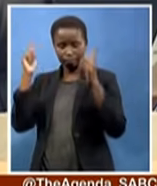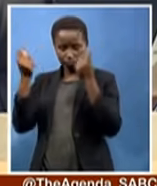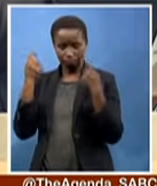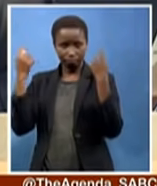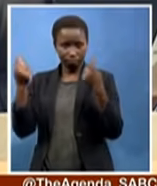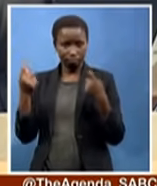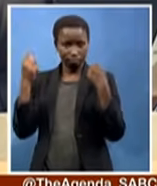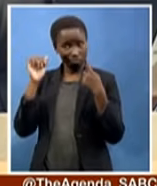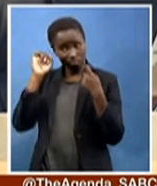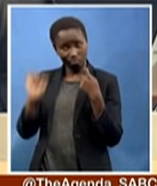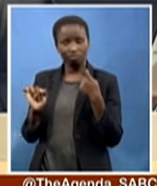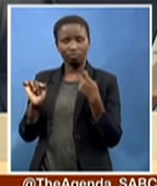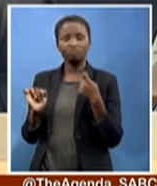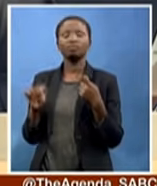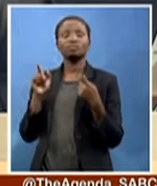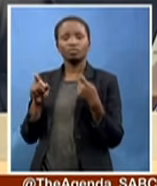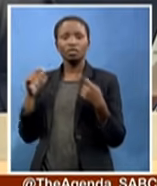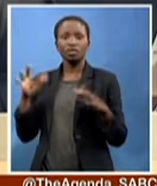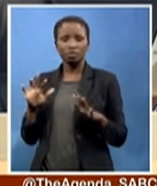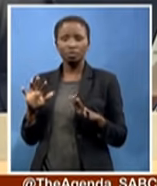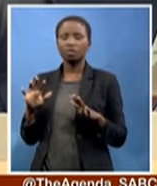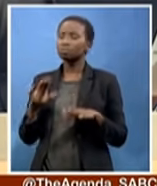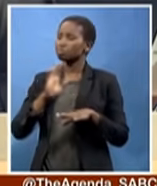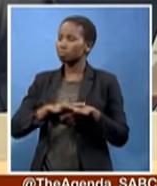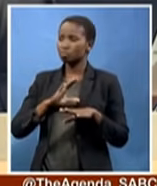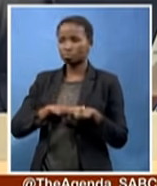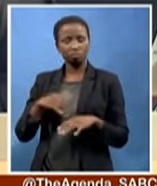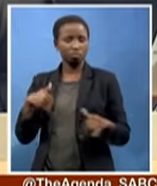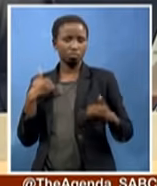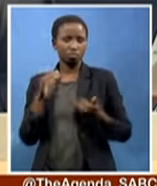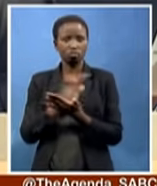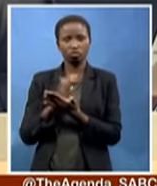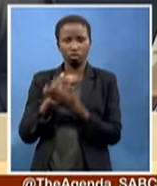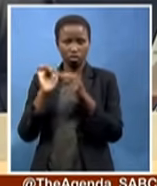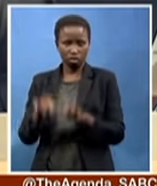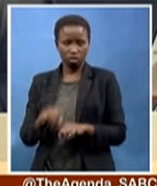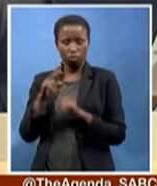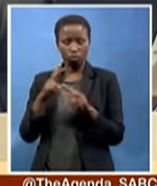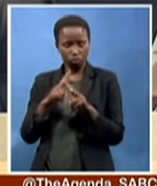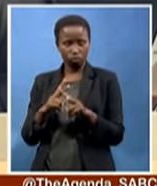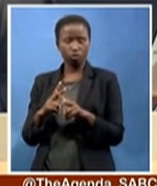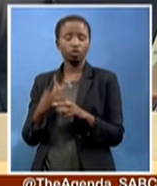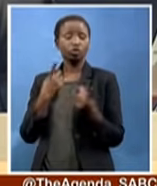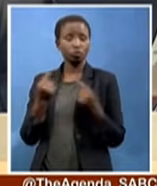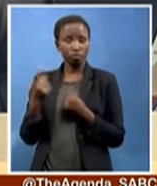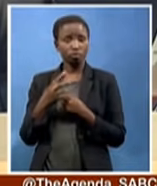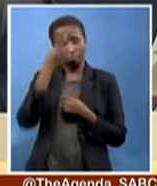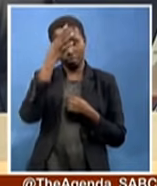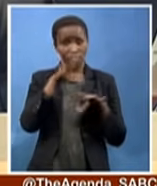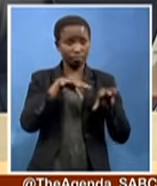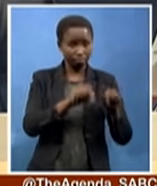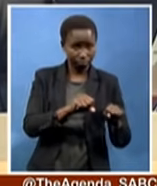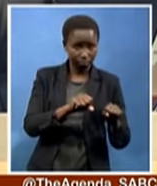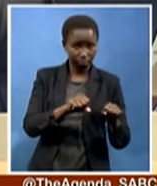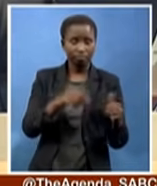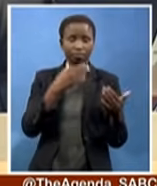in the ANC's effort to confront state capture and corruption within its ranks. Much of